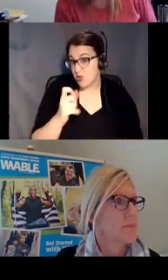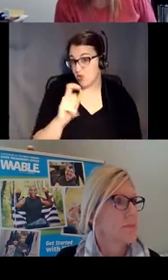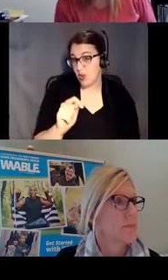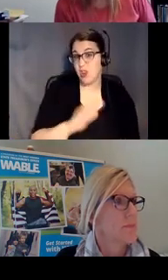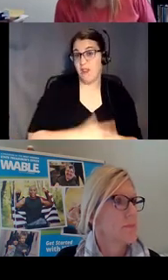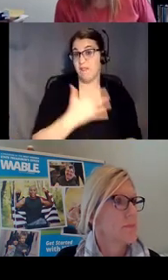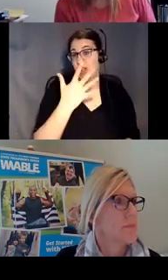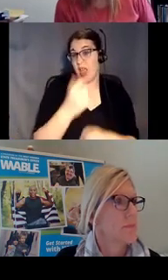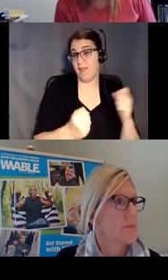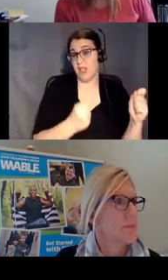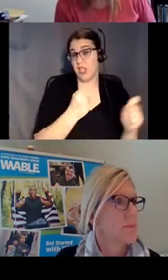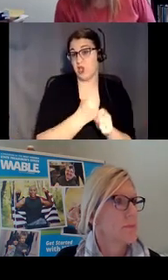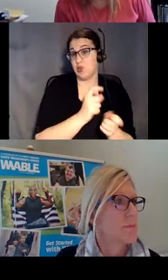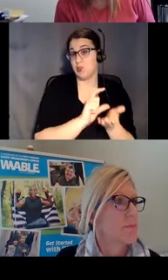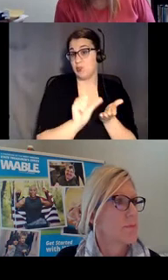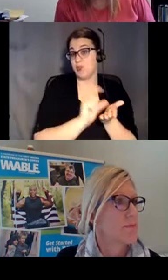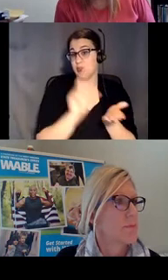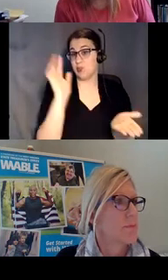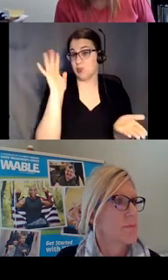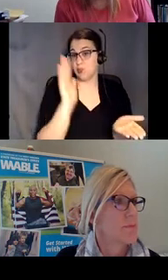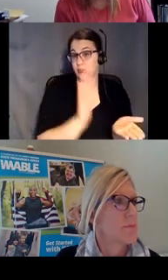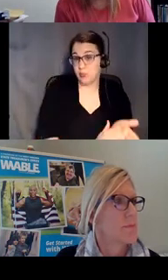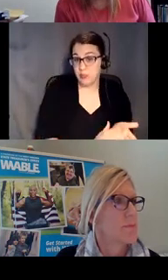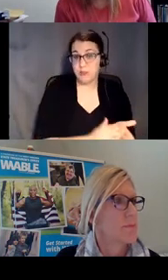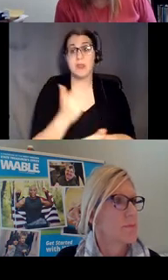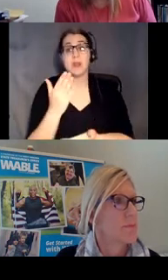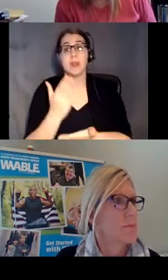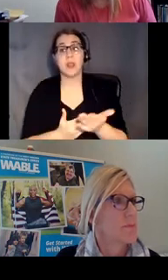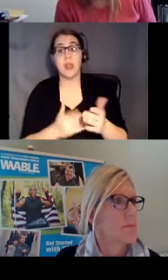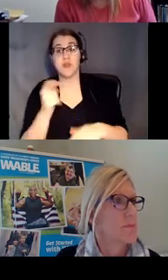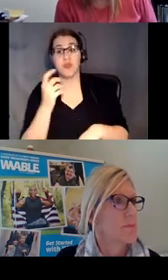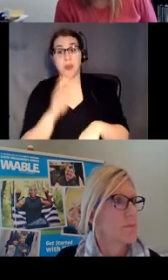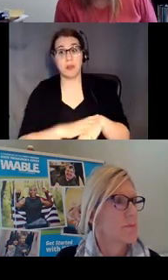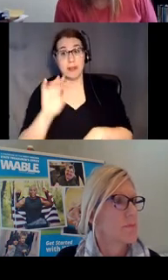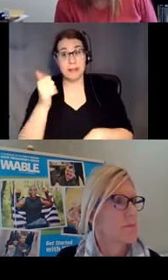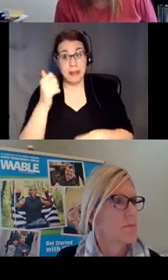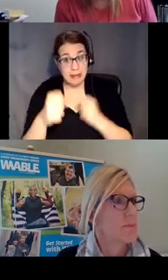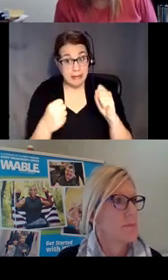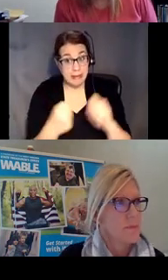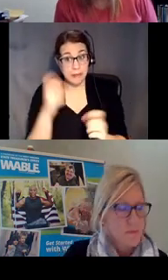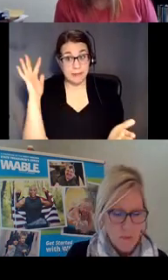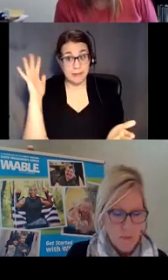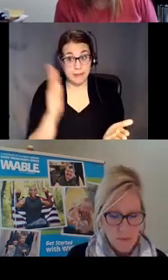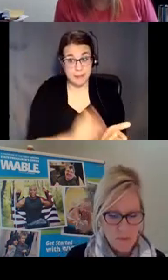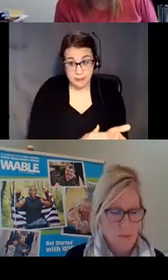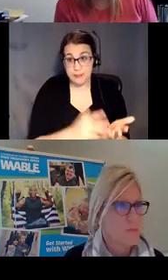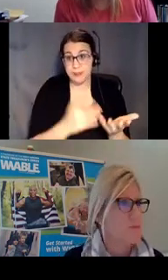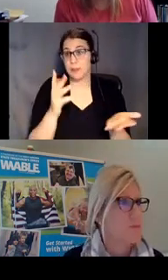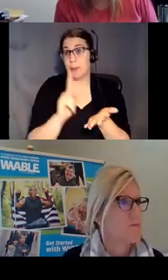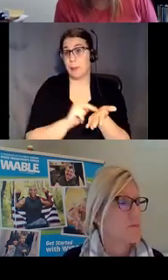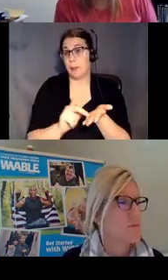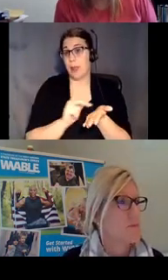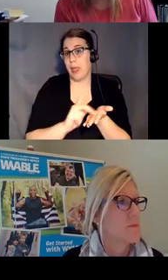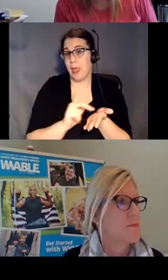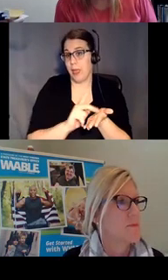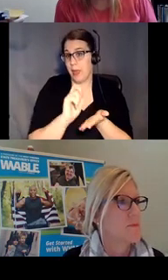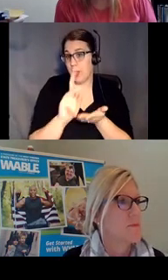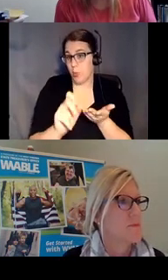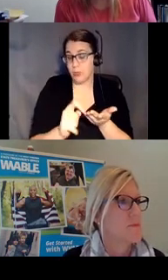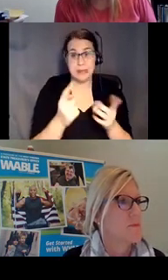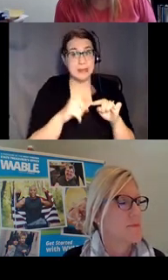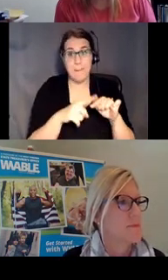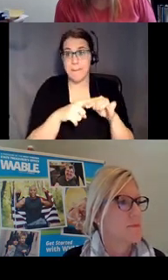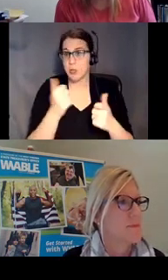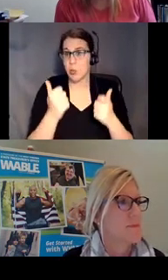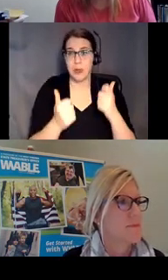and some trusts are on a 10-year payout. So it all depends on what type of trust it is, whether it's a